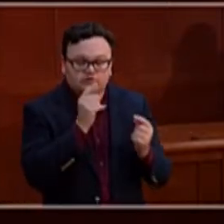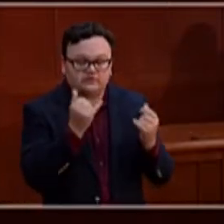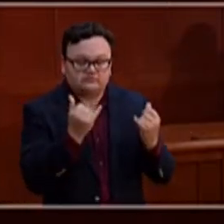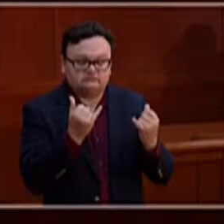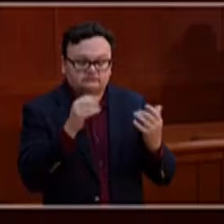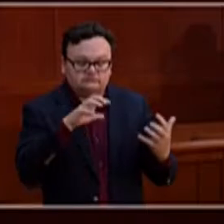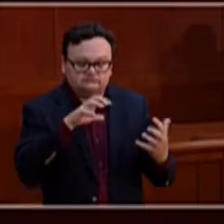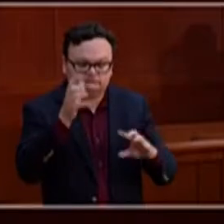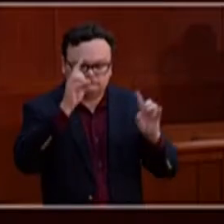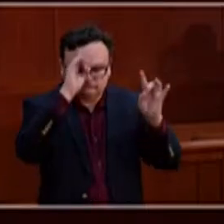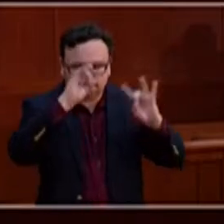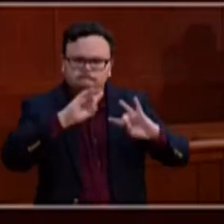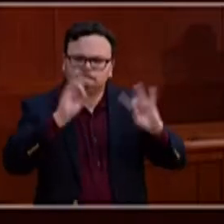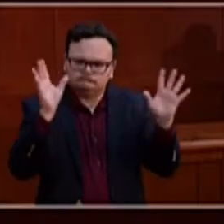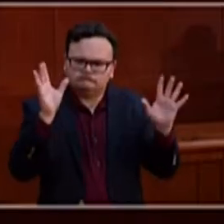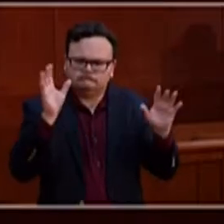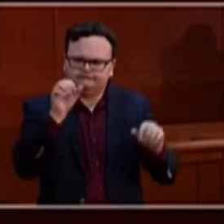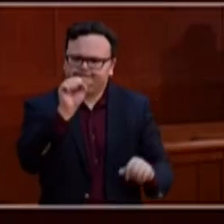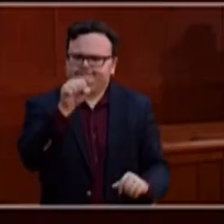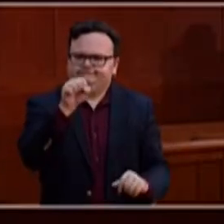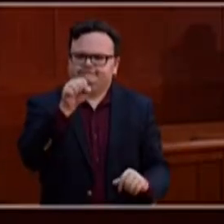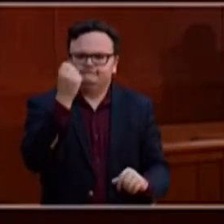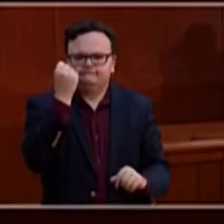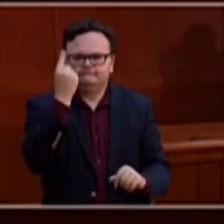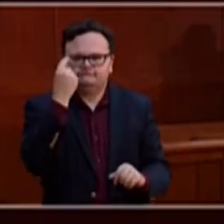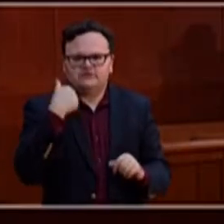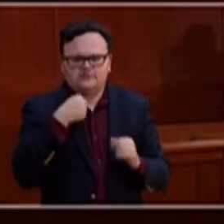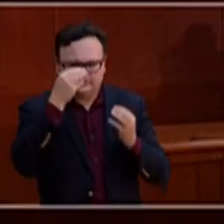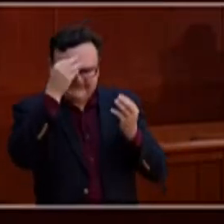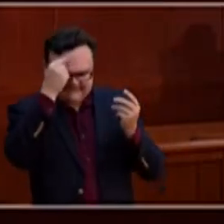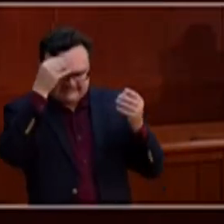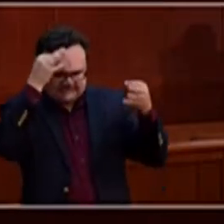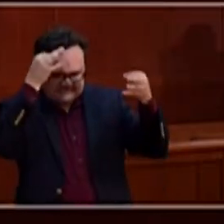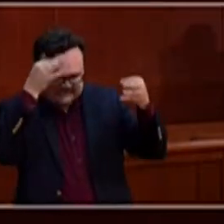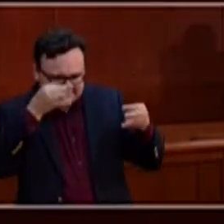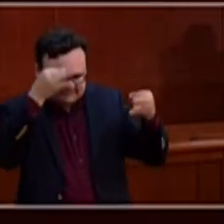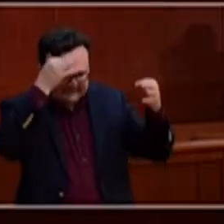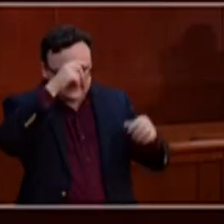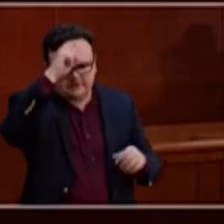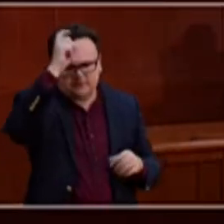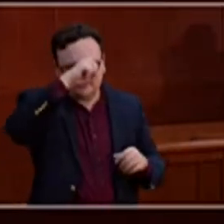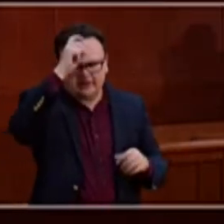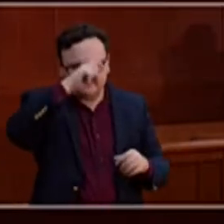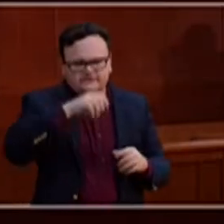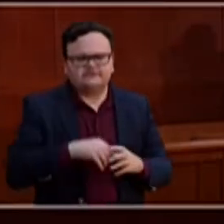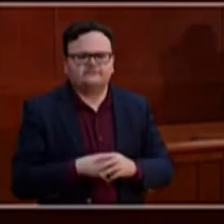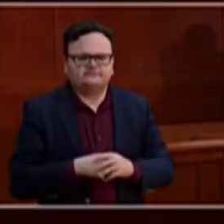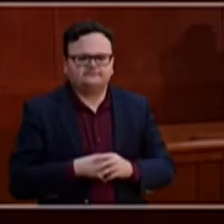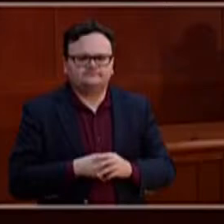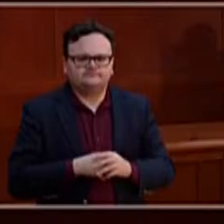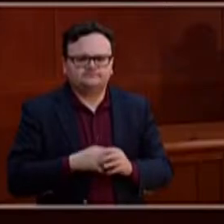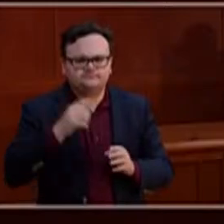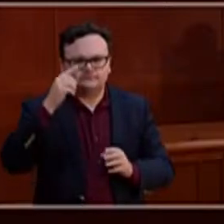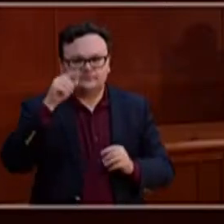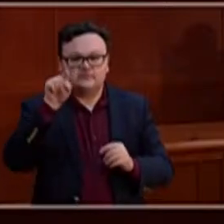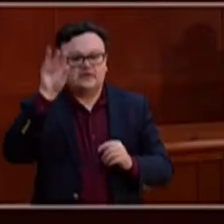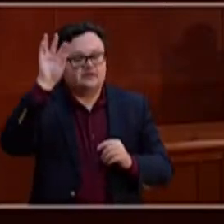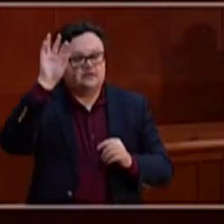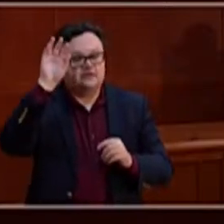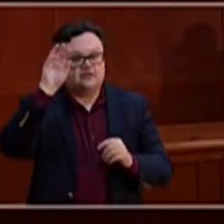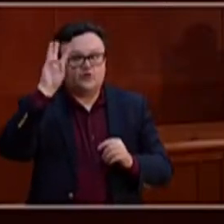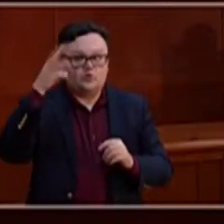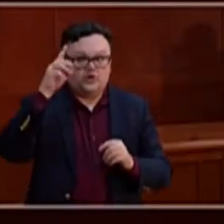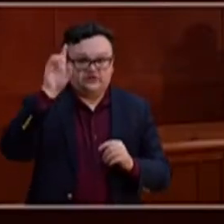but thoughtful decision-making. The isolation centers, the federal government has referred to what we've done as